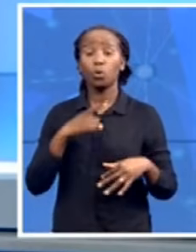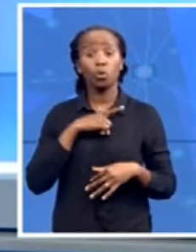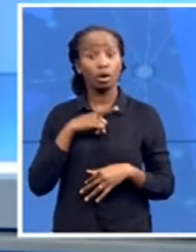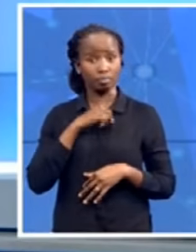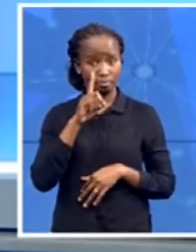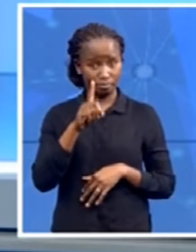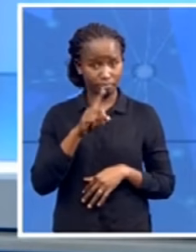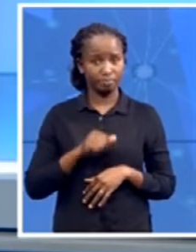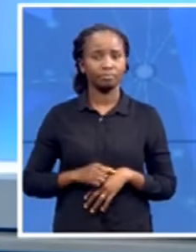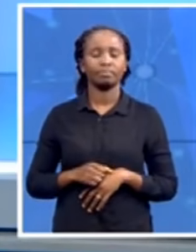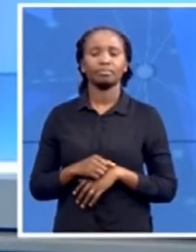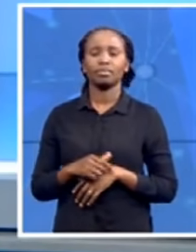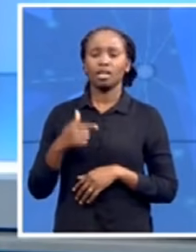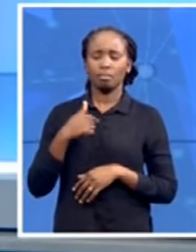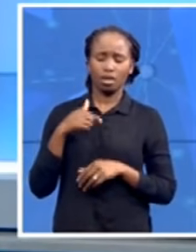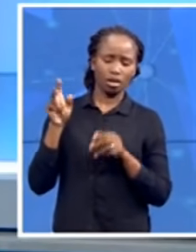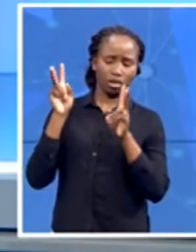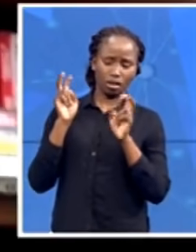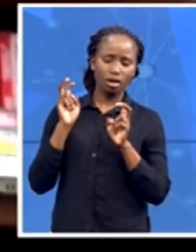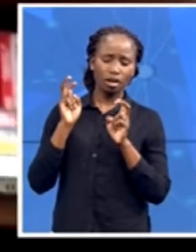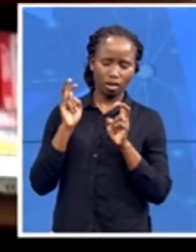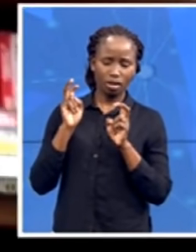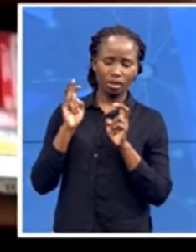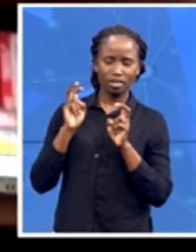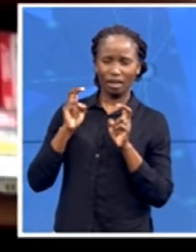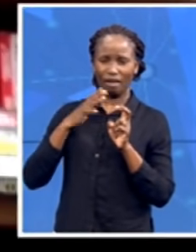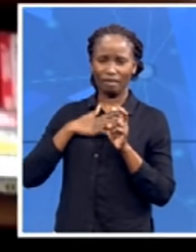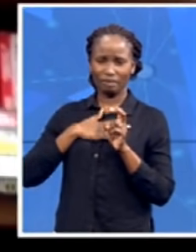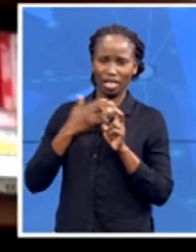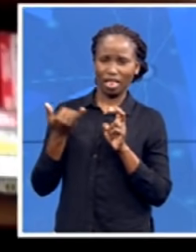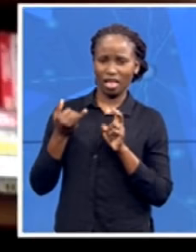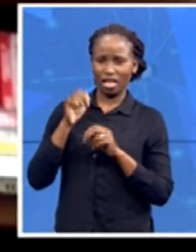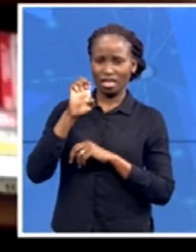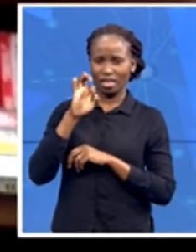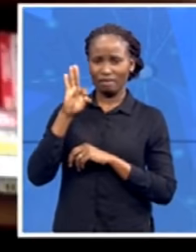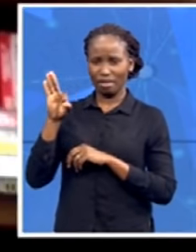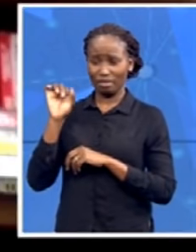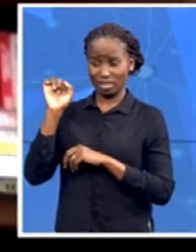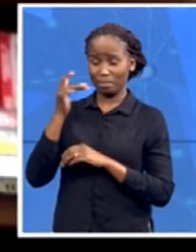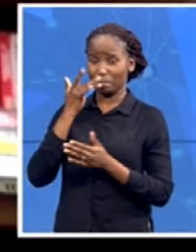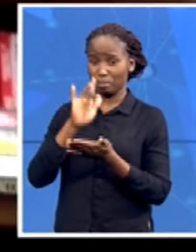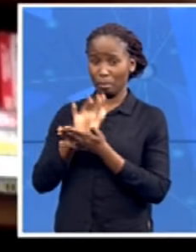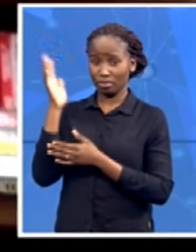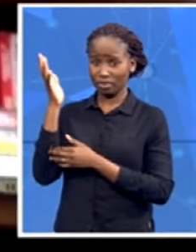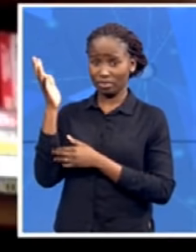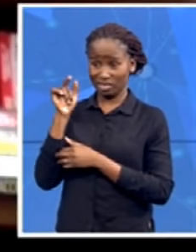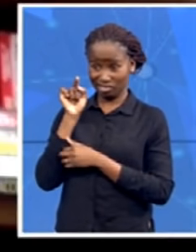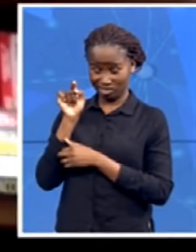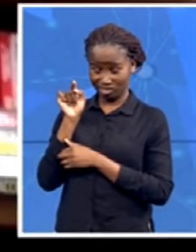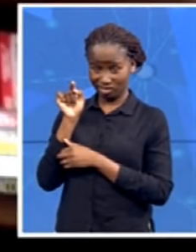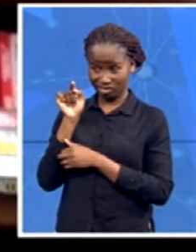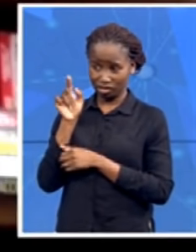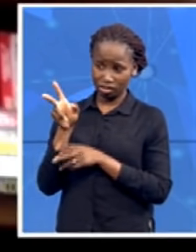the manifesto of the EFF embeds itself in a socialist model